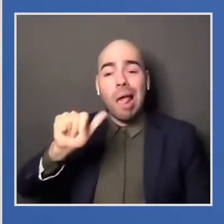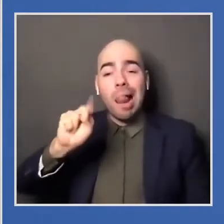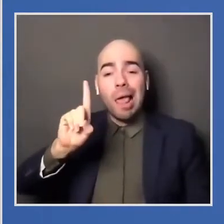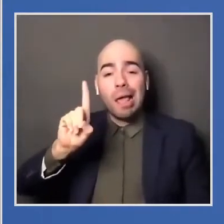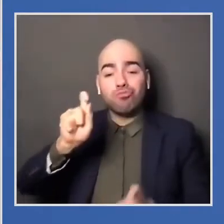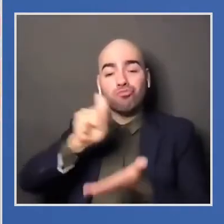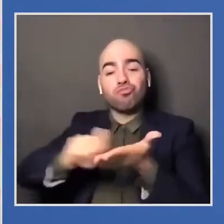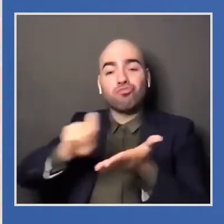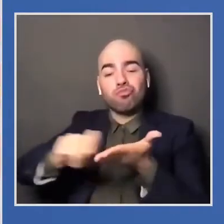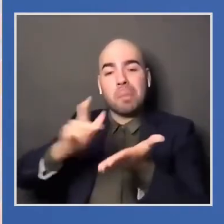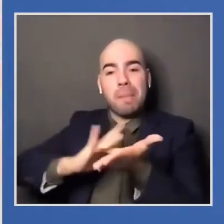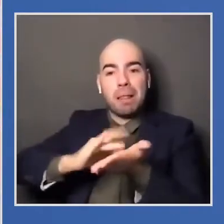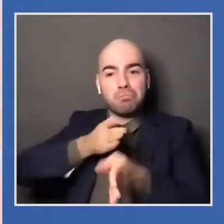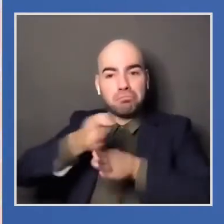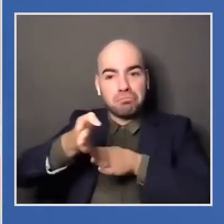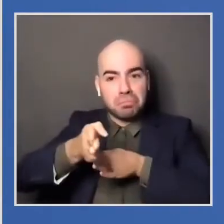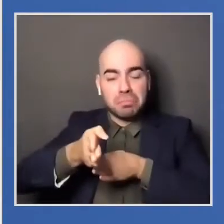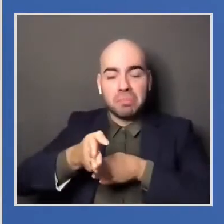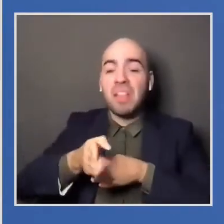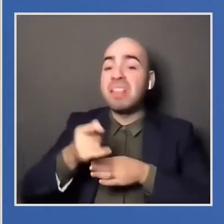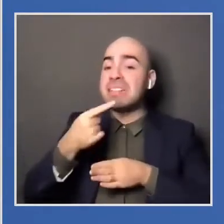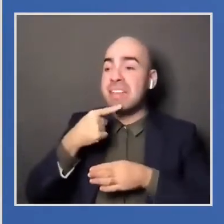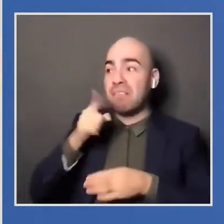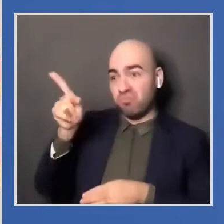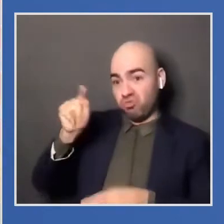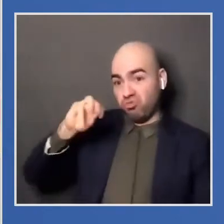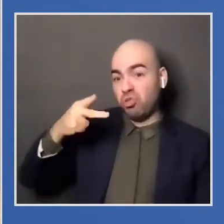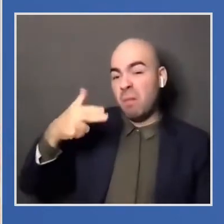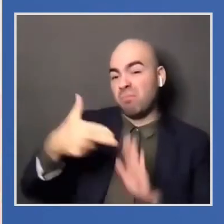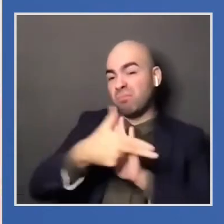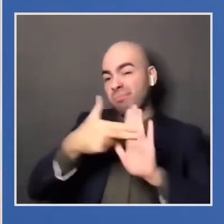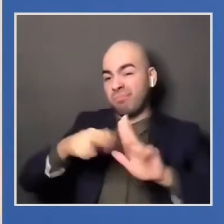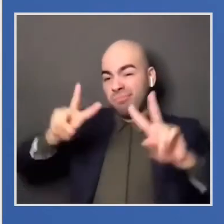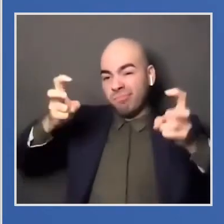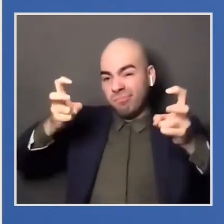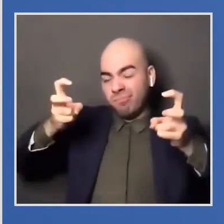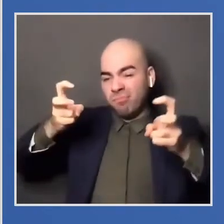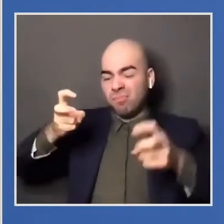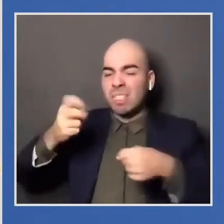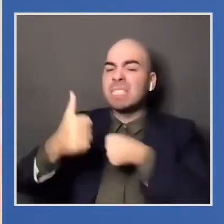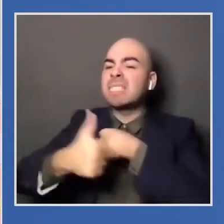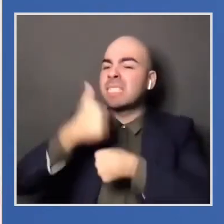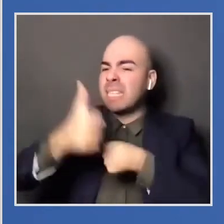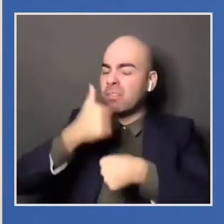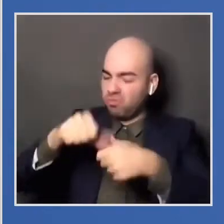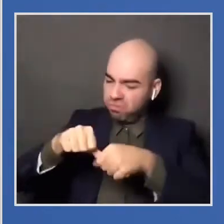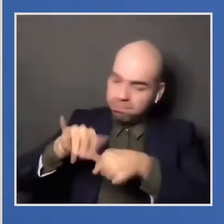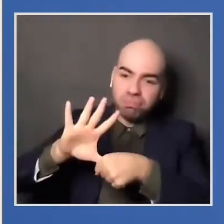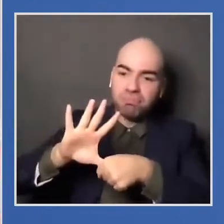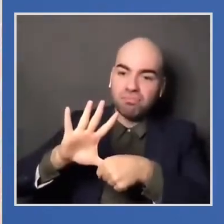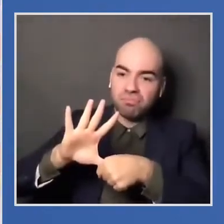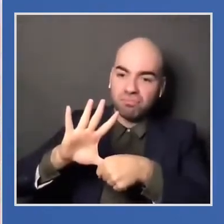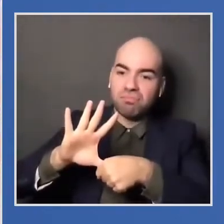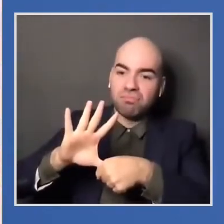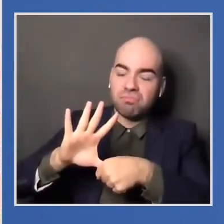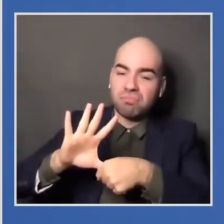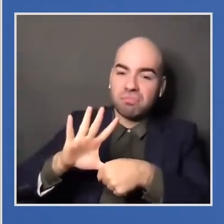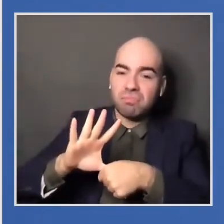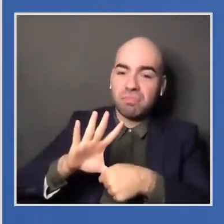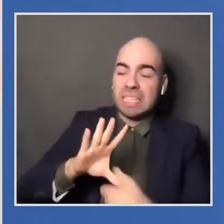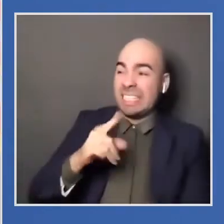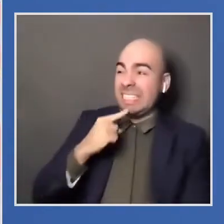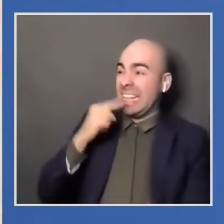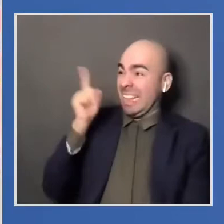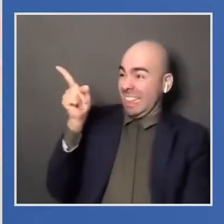quote, dangerously incompetent. Went on to say the president had turned a crisis into a tragedy.